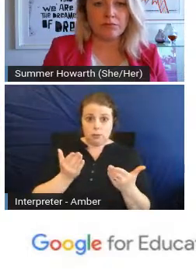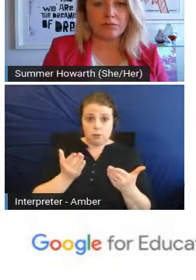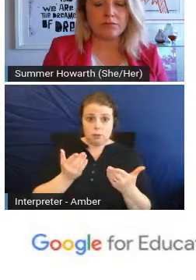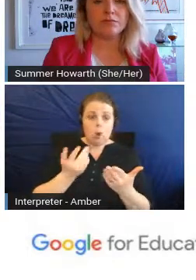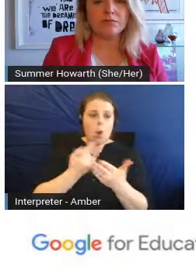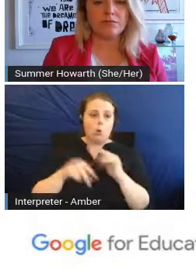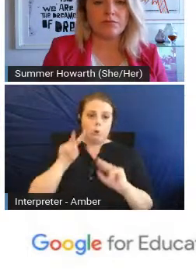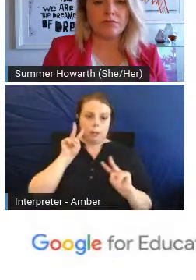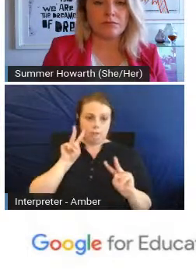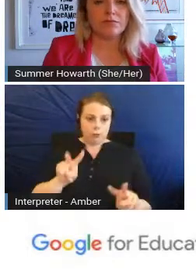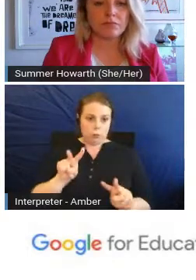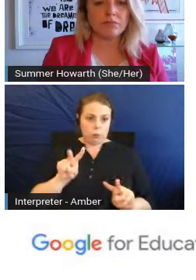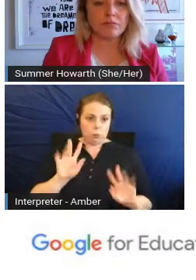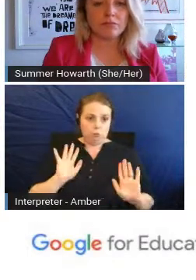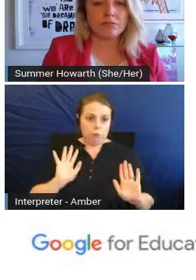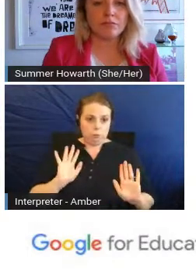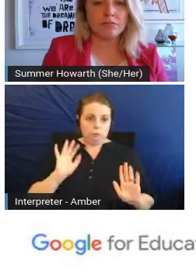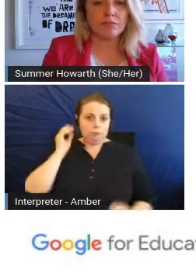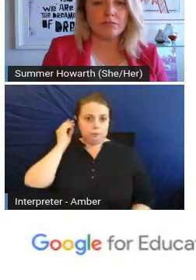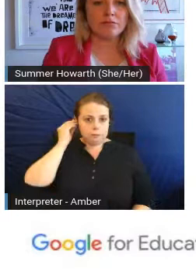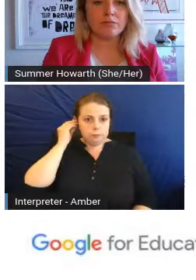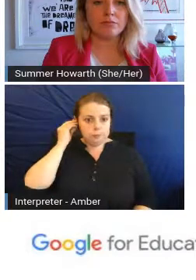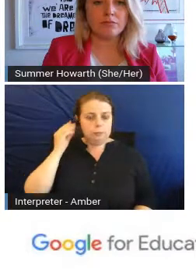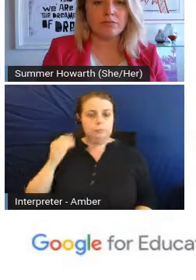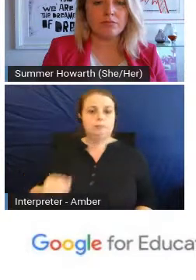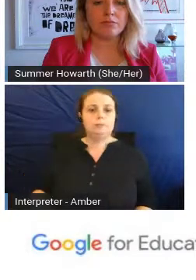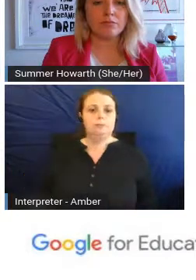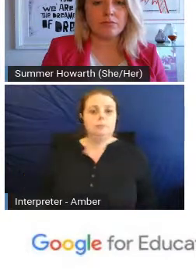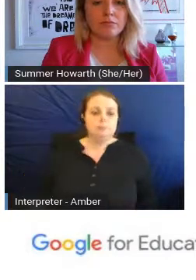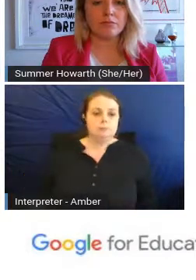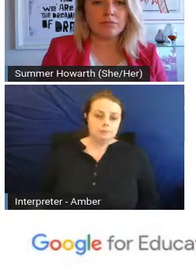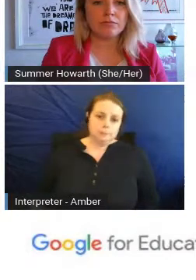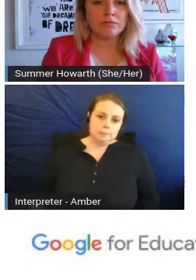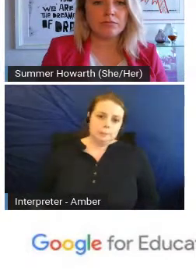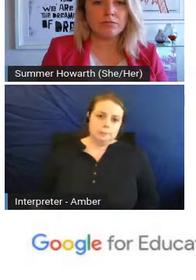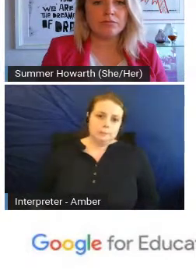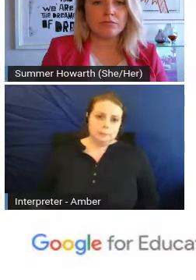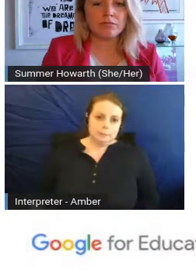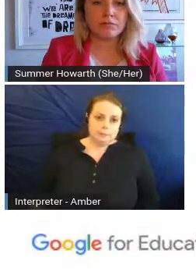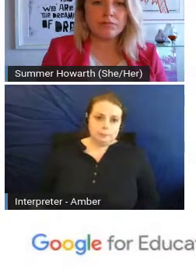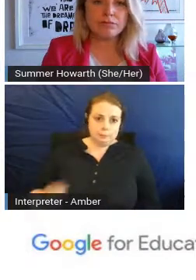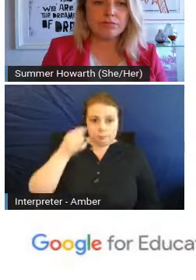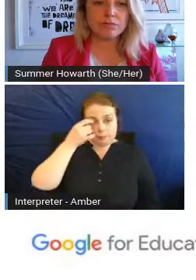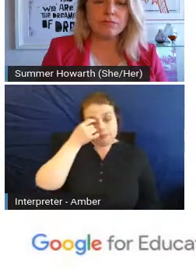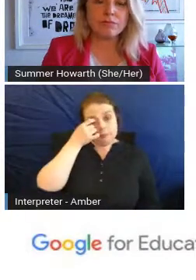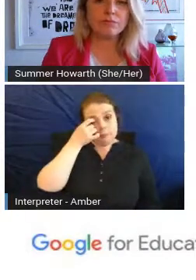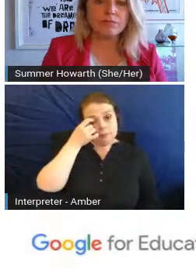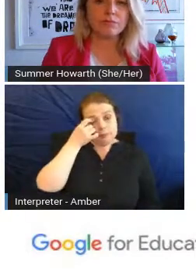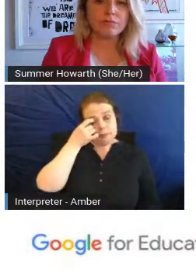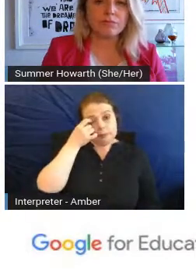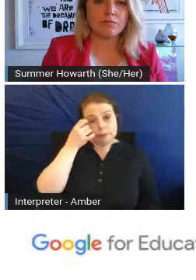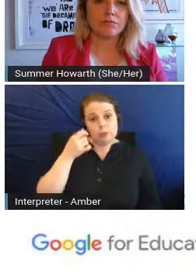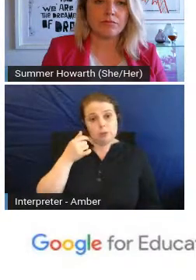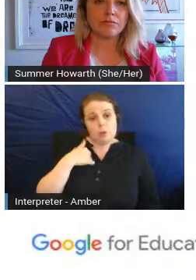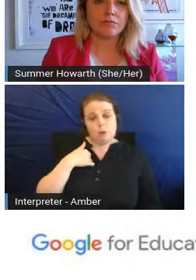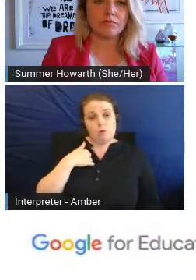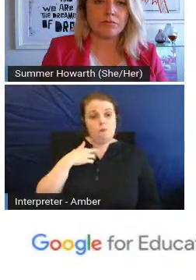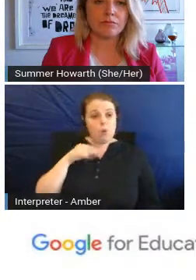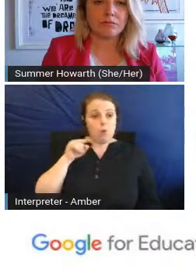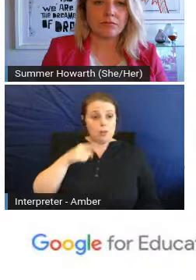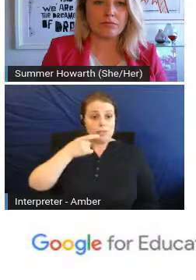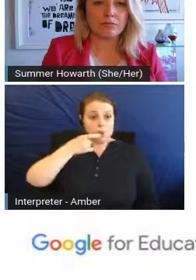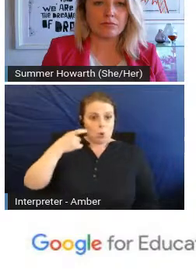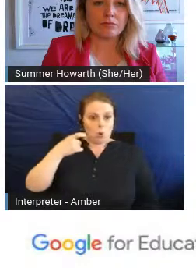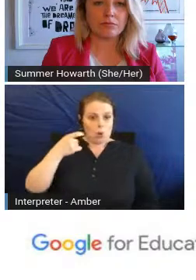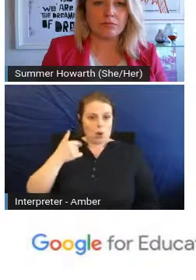file. Everybody gets their own copy. And so that's what I've done in this particular hook. I love